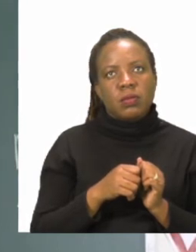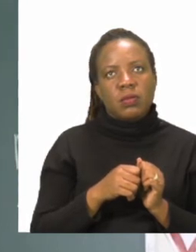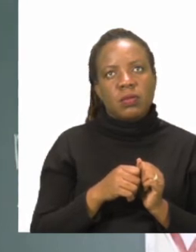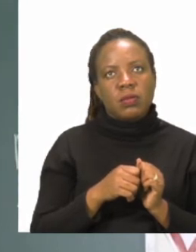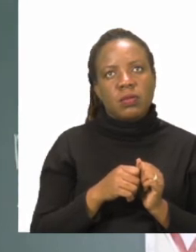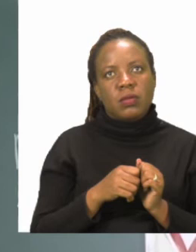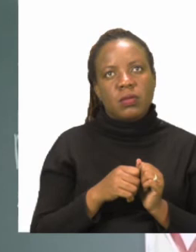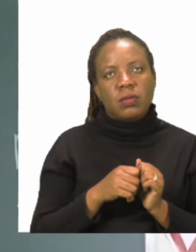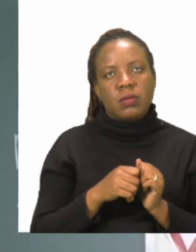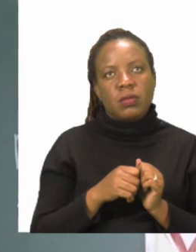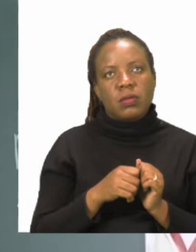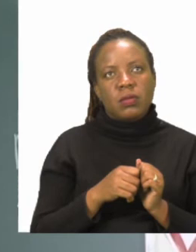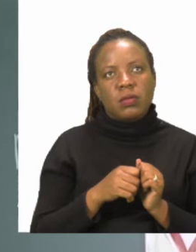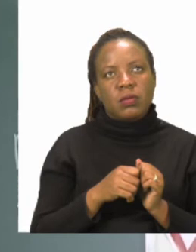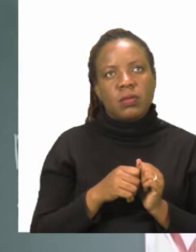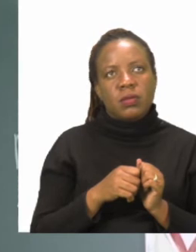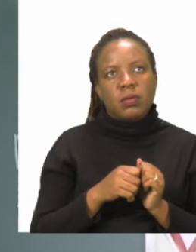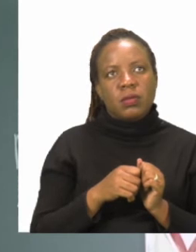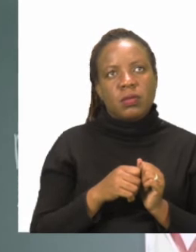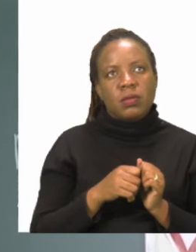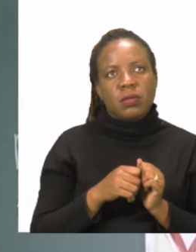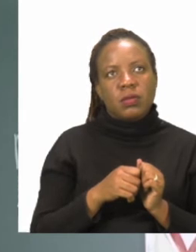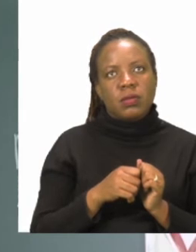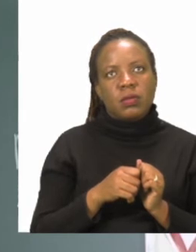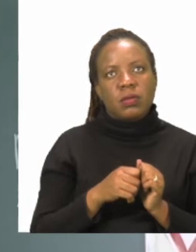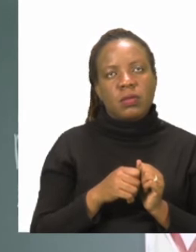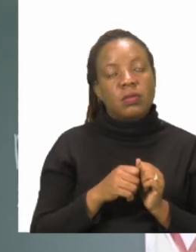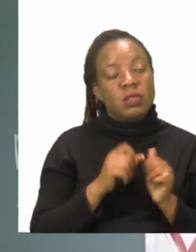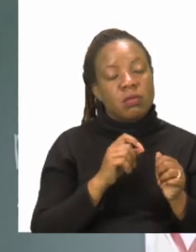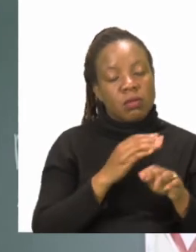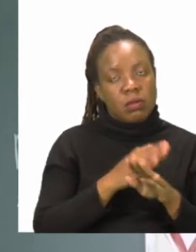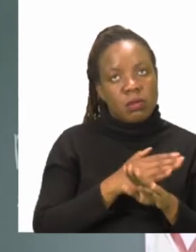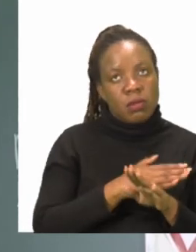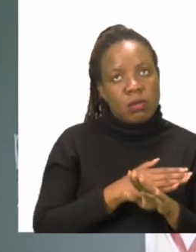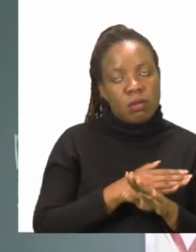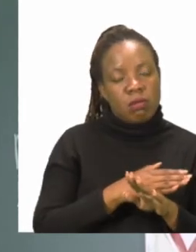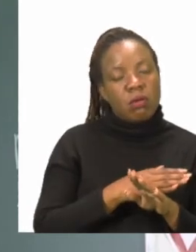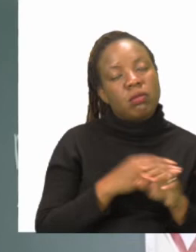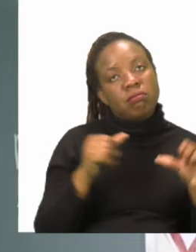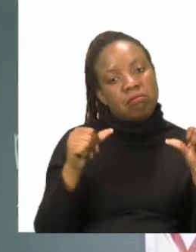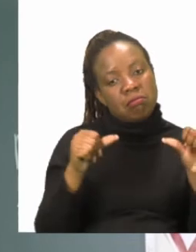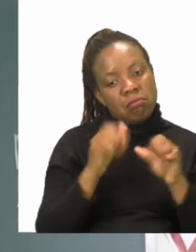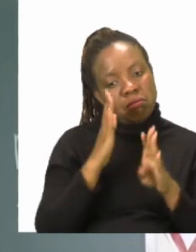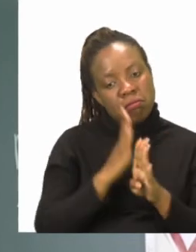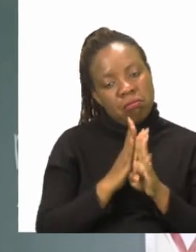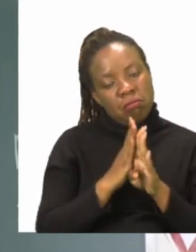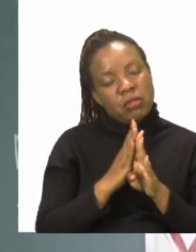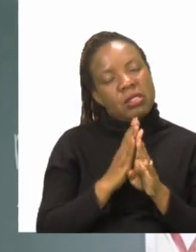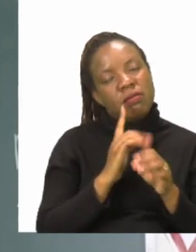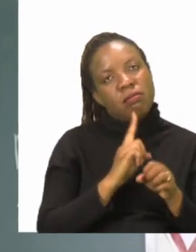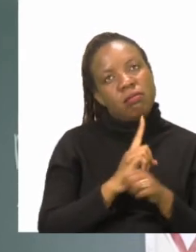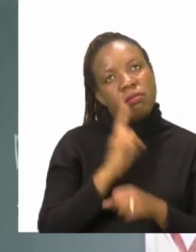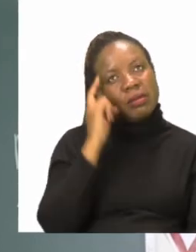and I have to measure it, but before we measure it and actually get the right length, we